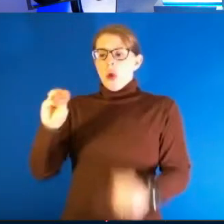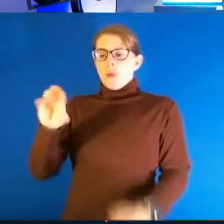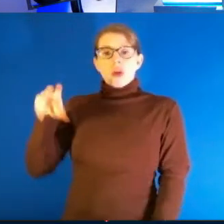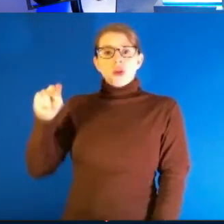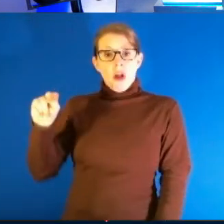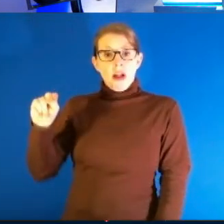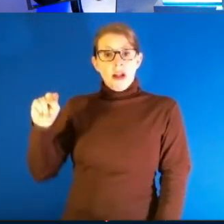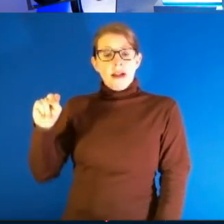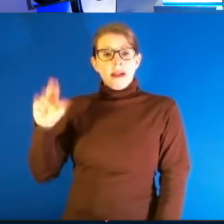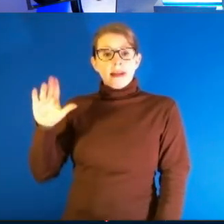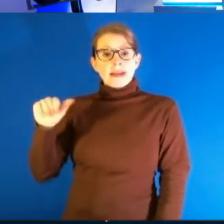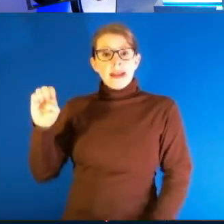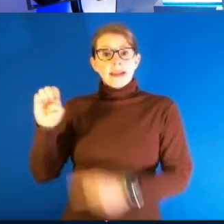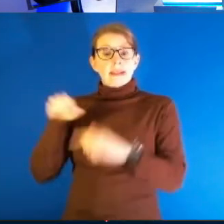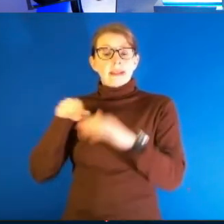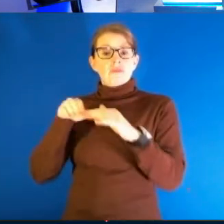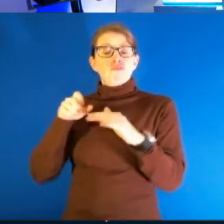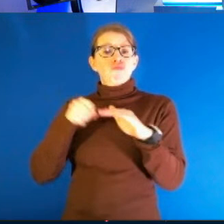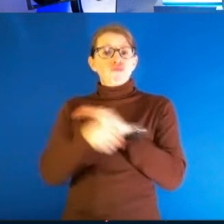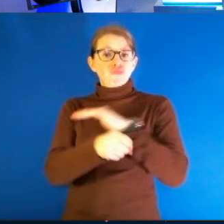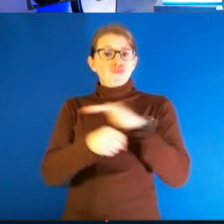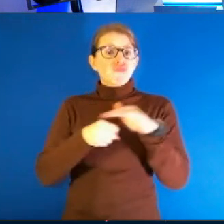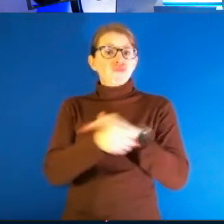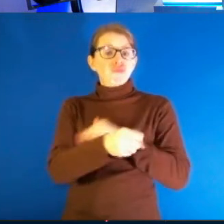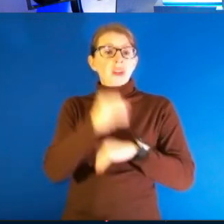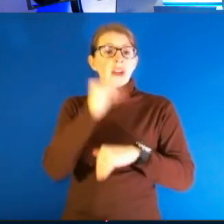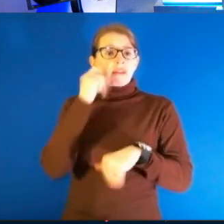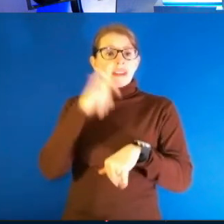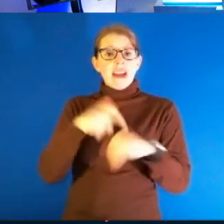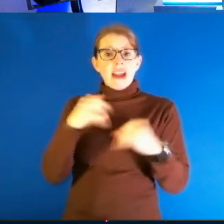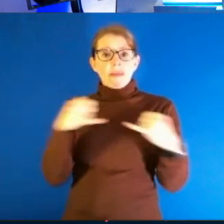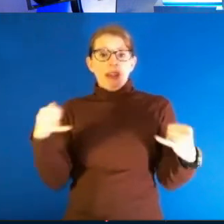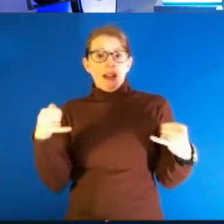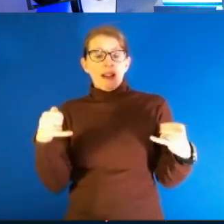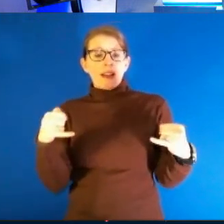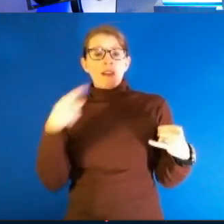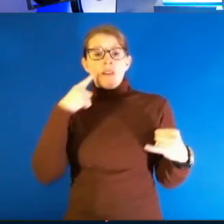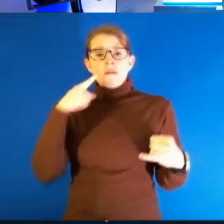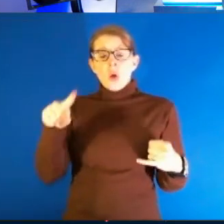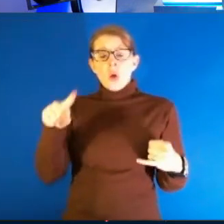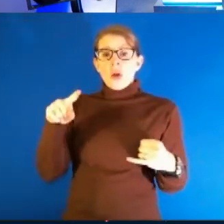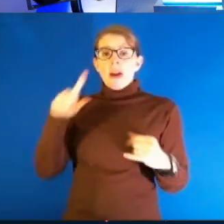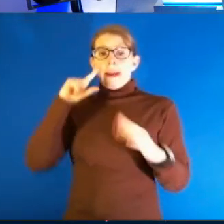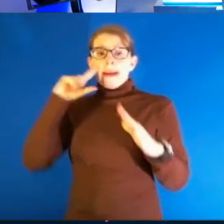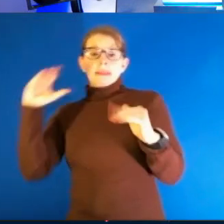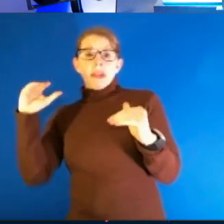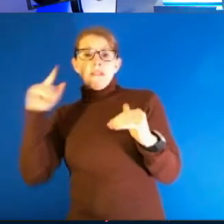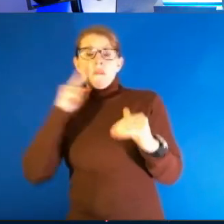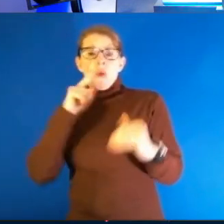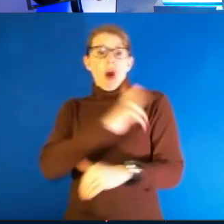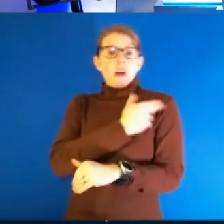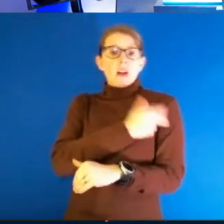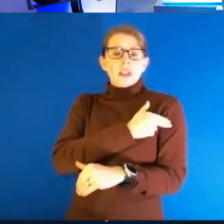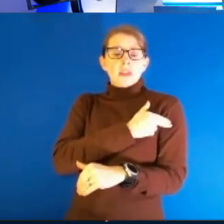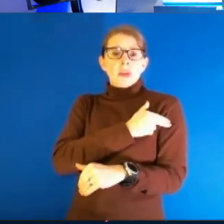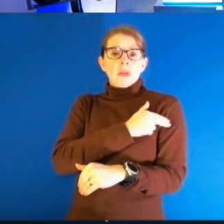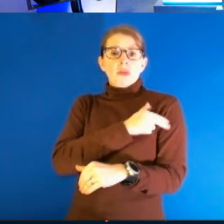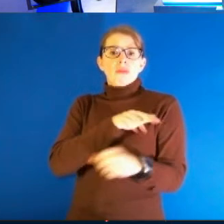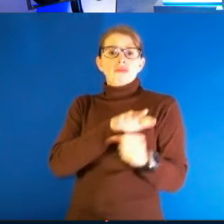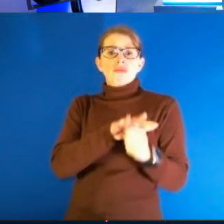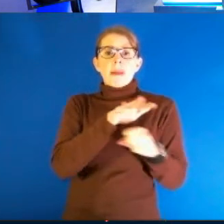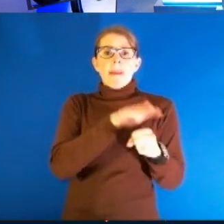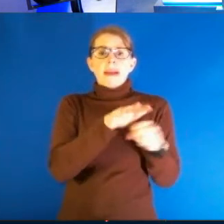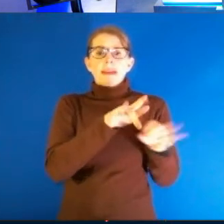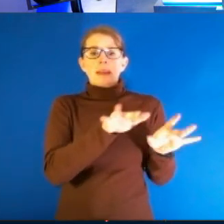cases coming in, and if there's a timeline for what's expected for hospital capacity.